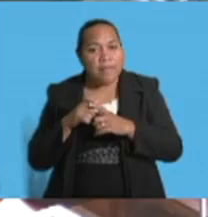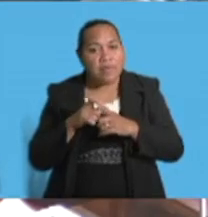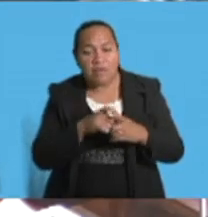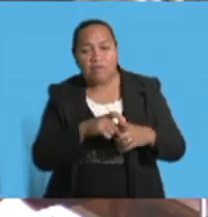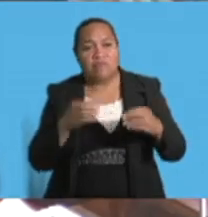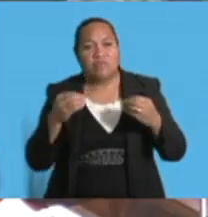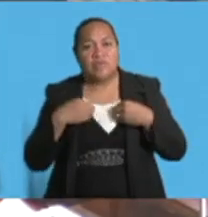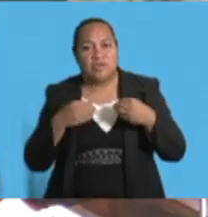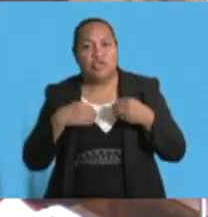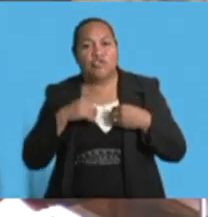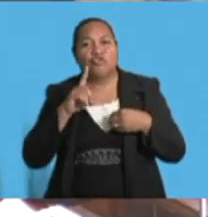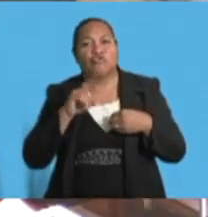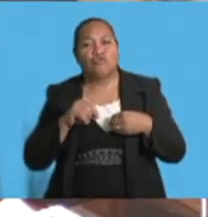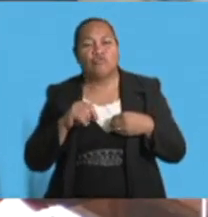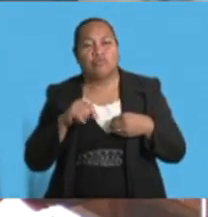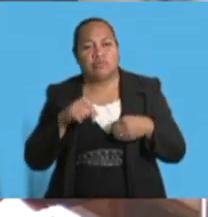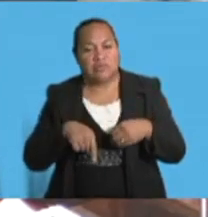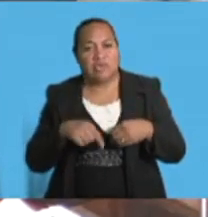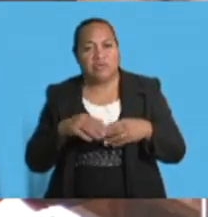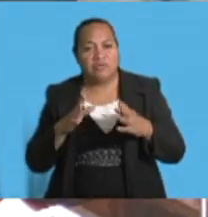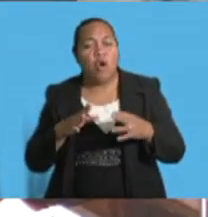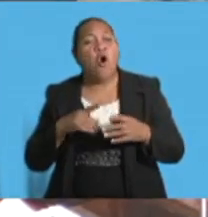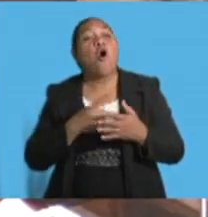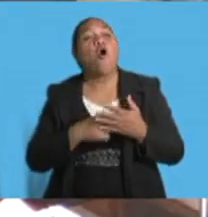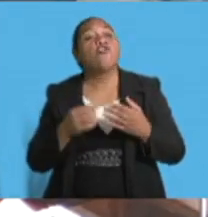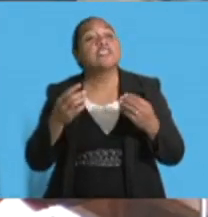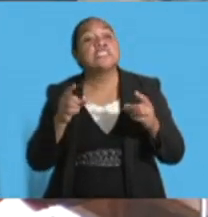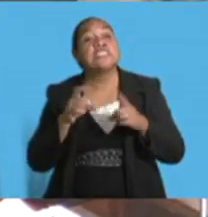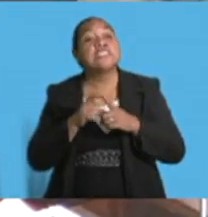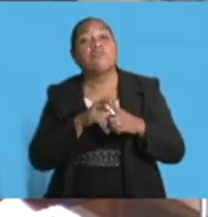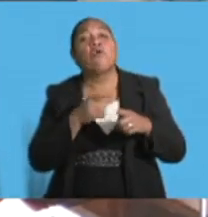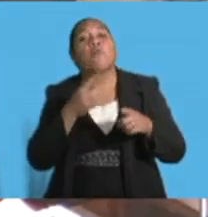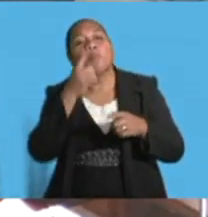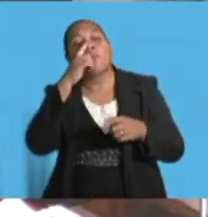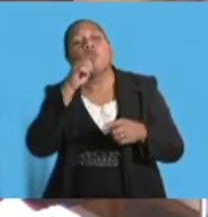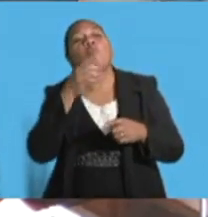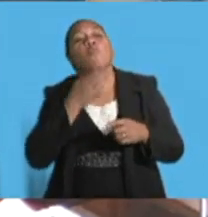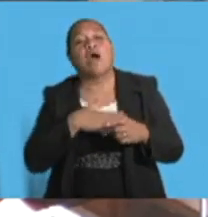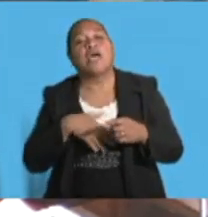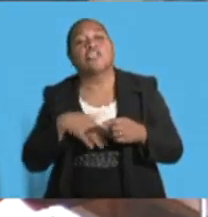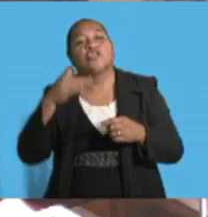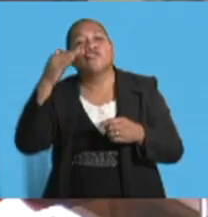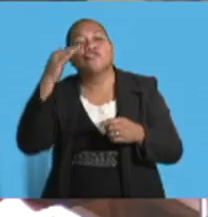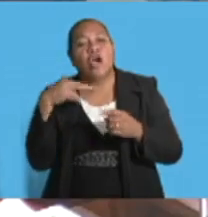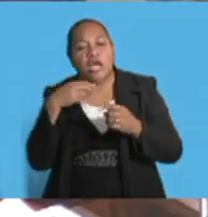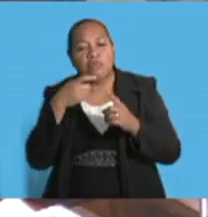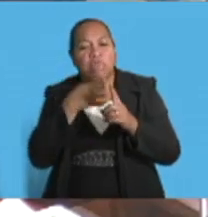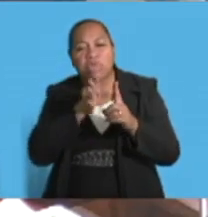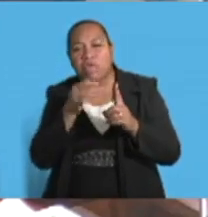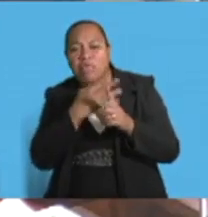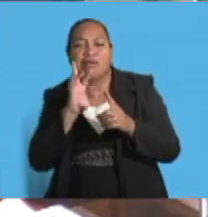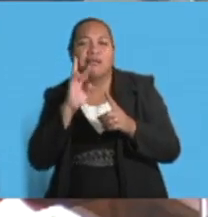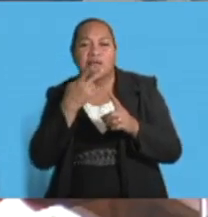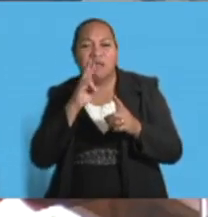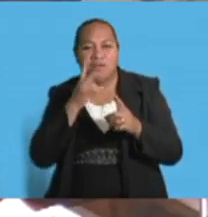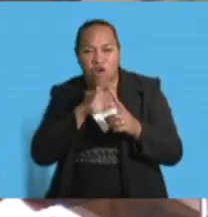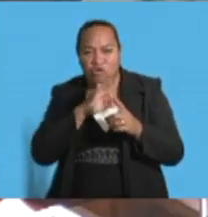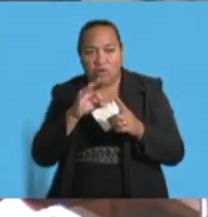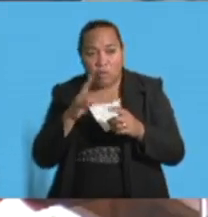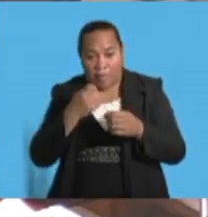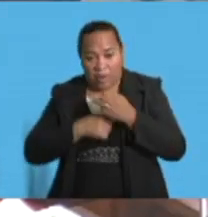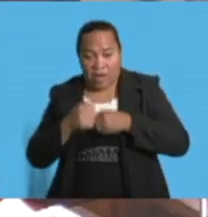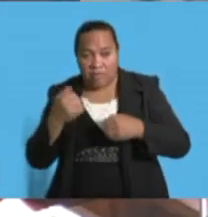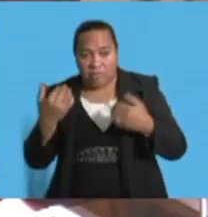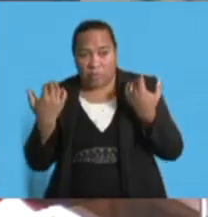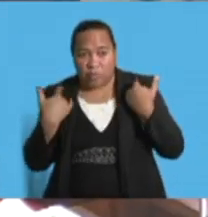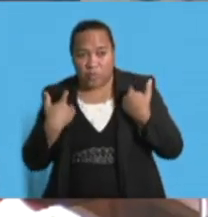in Fiji. It is only difficult for people who want to take shortcuts. It is only difficult for people who want to take shortcuts to become wealthy at the expense